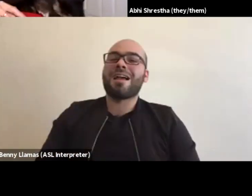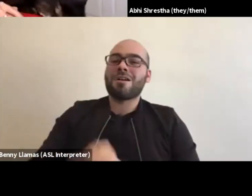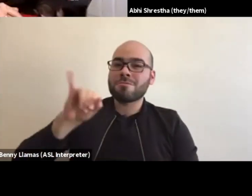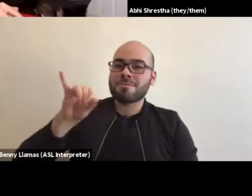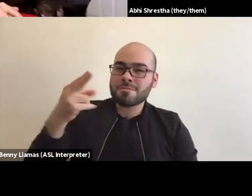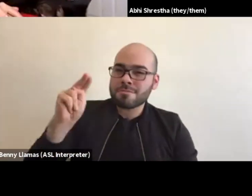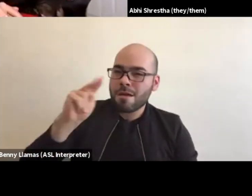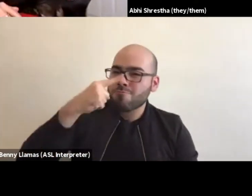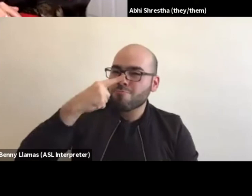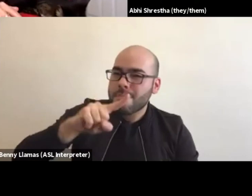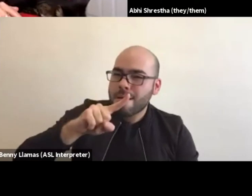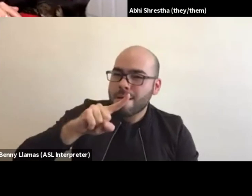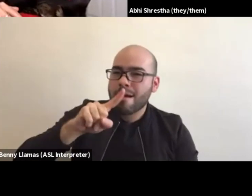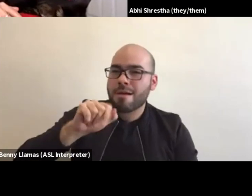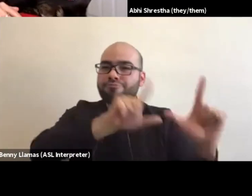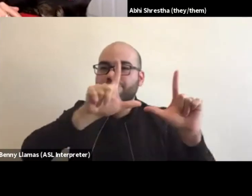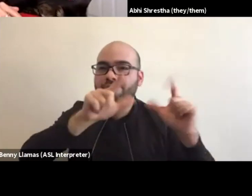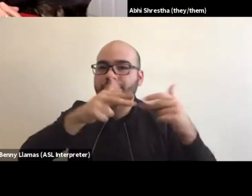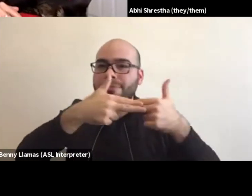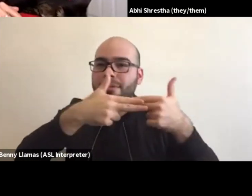Here in the slide that you're about to see,